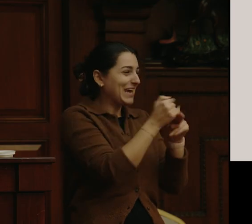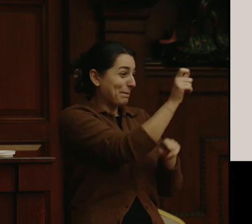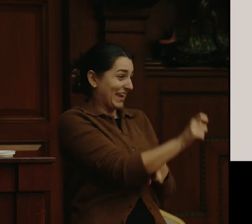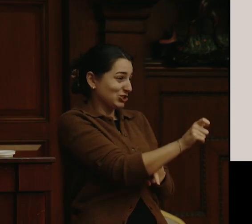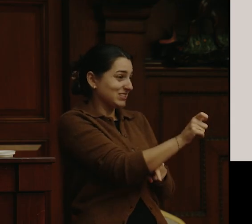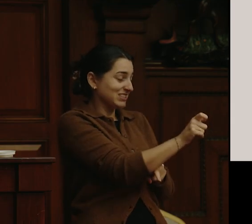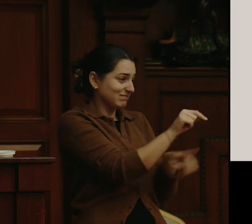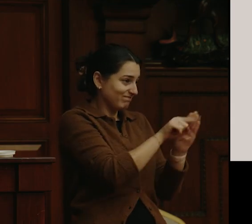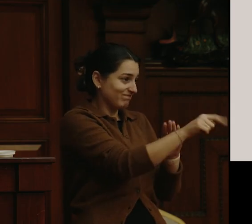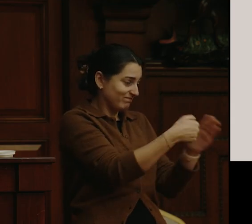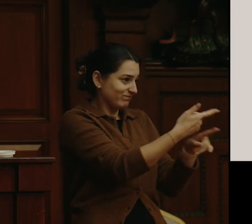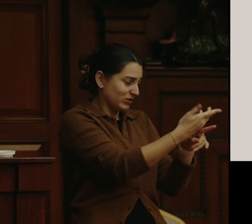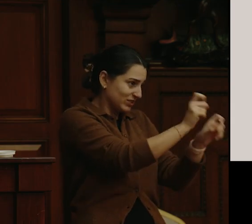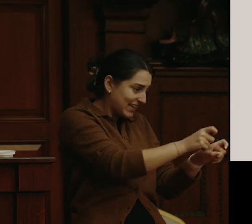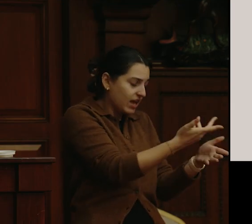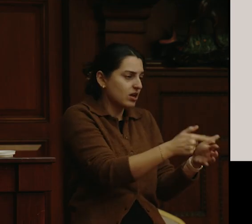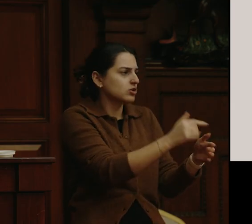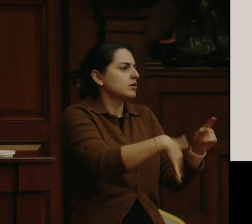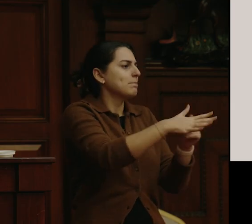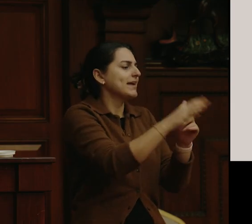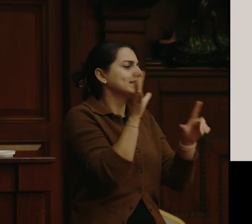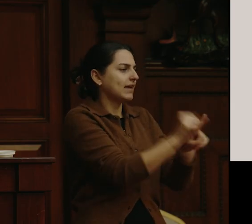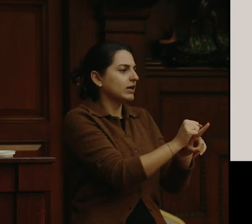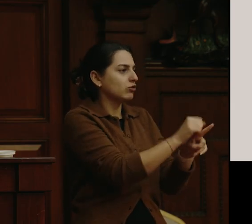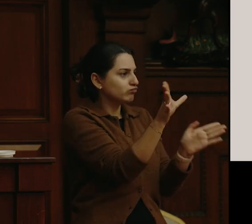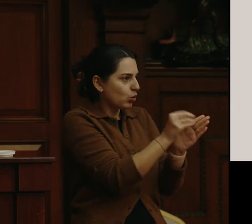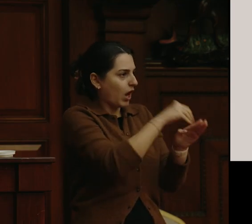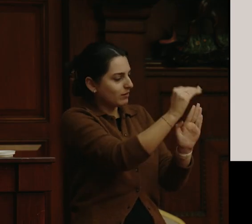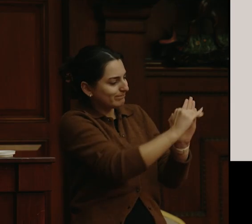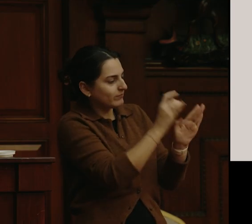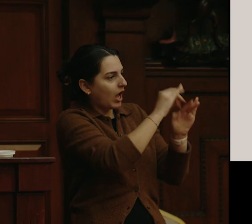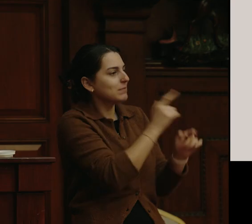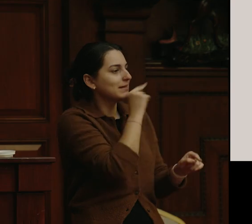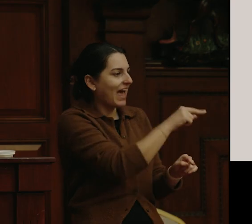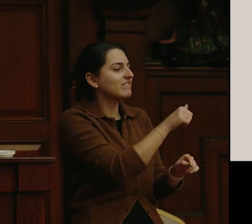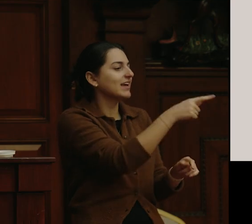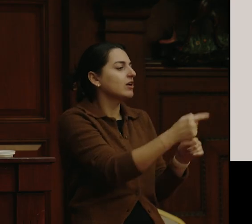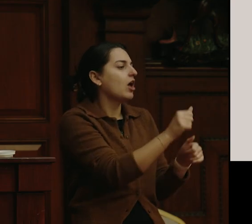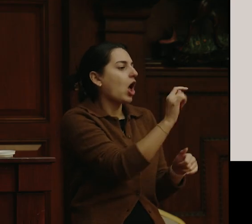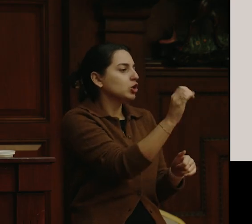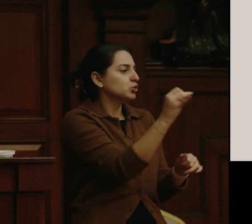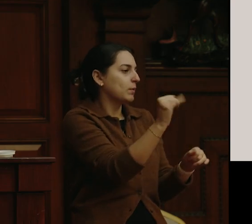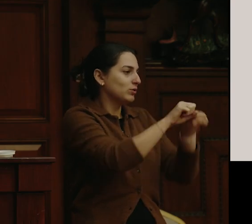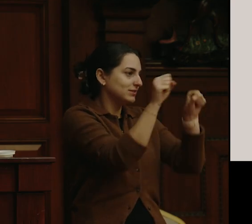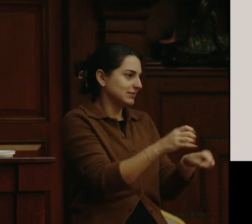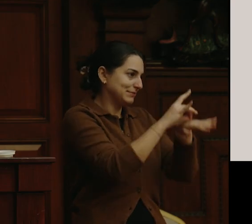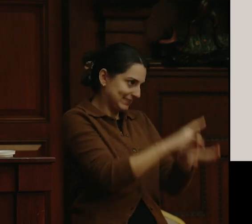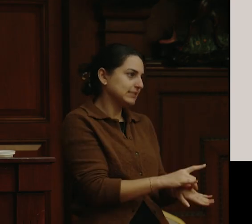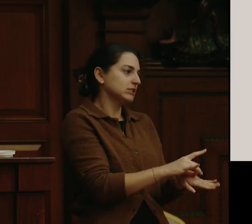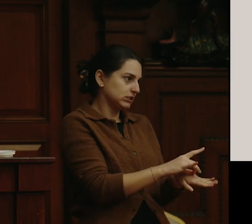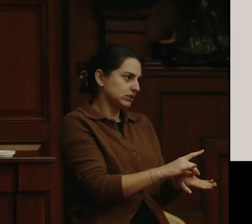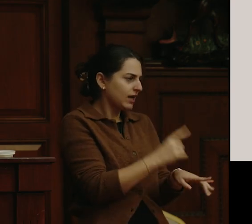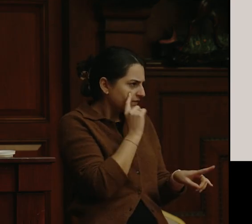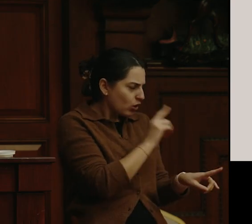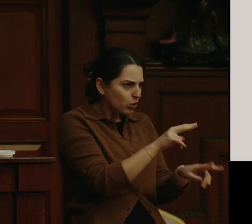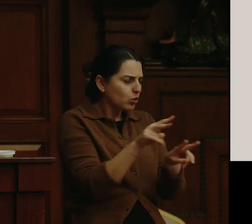inpatients with a main diagnosis recorded on that hospitalization of an autoimmune rheumatic disease. We also looked where there